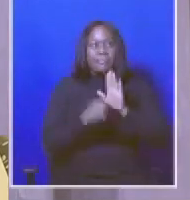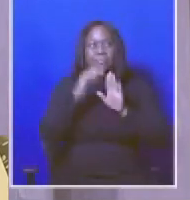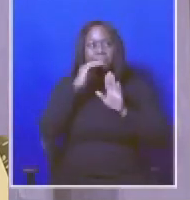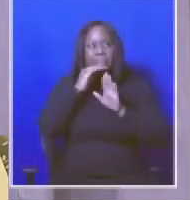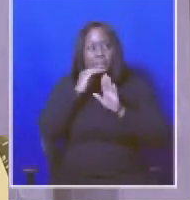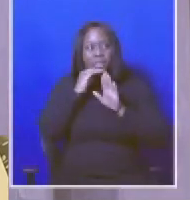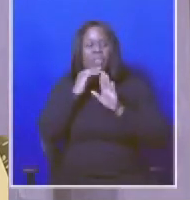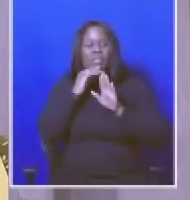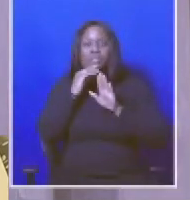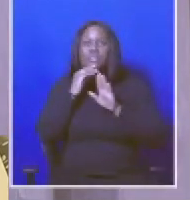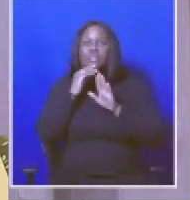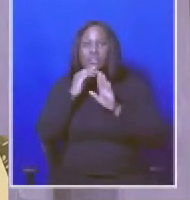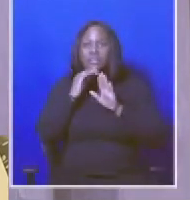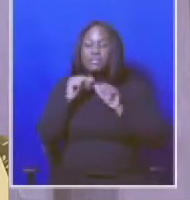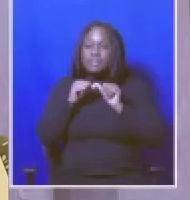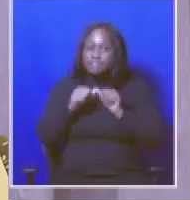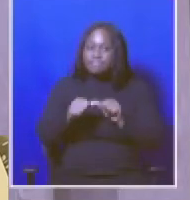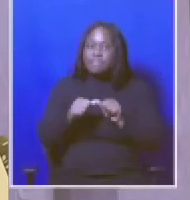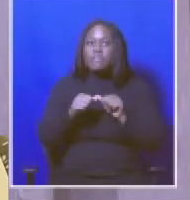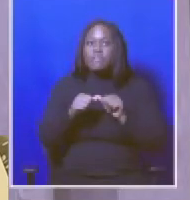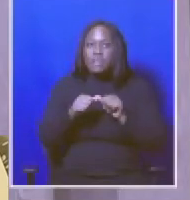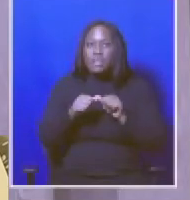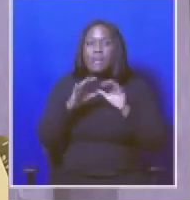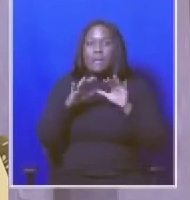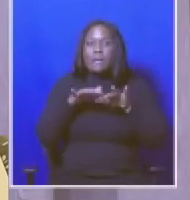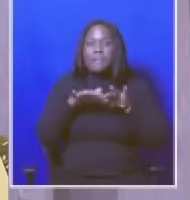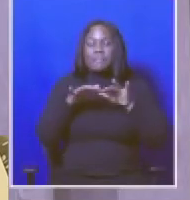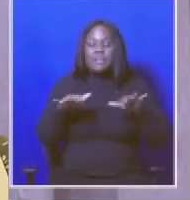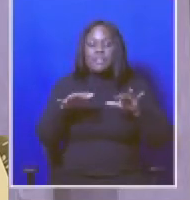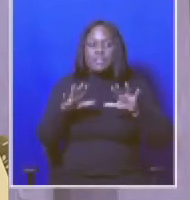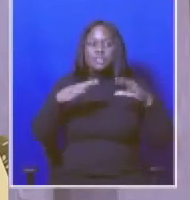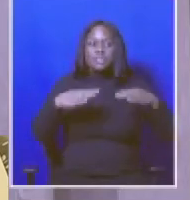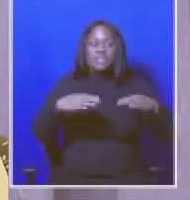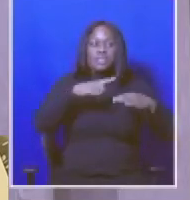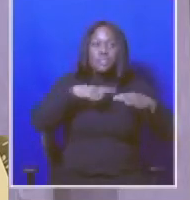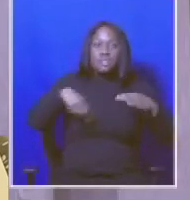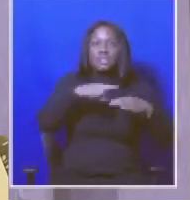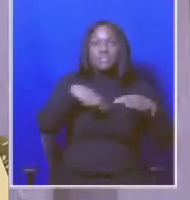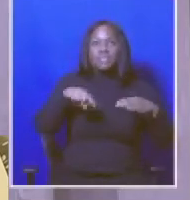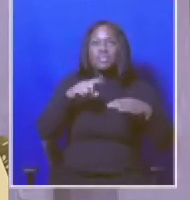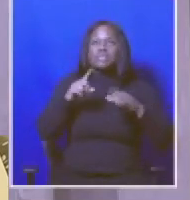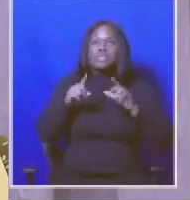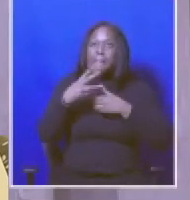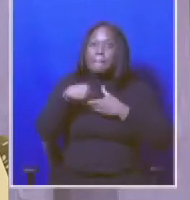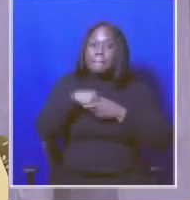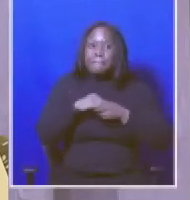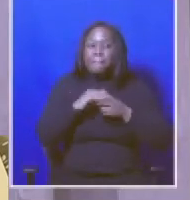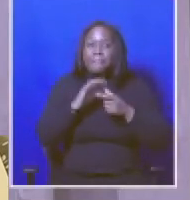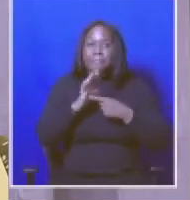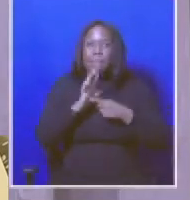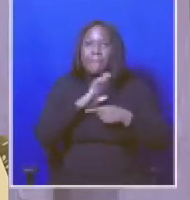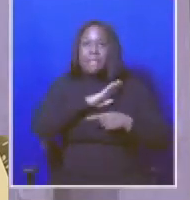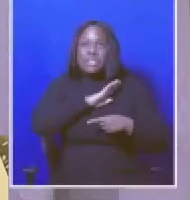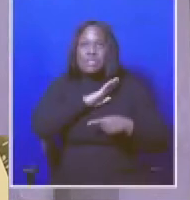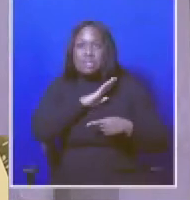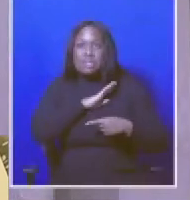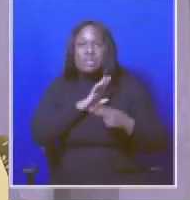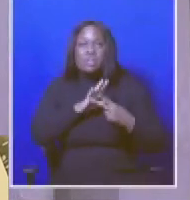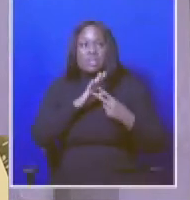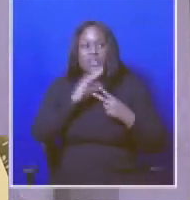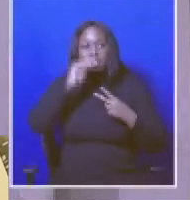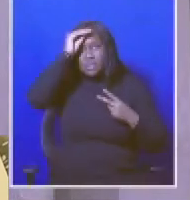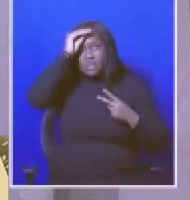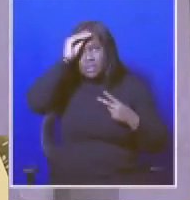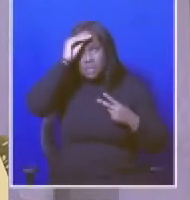consistently applied across the public sector, including in the military, state security, police, and